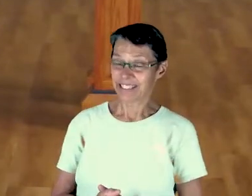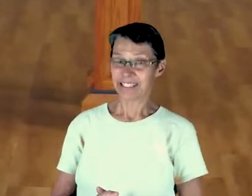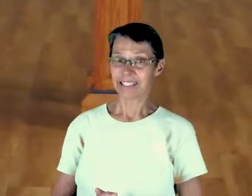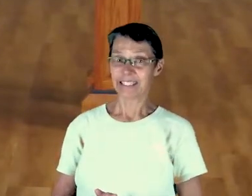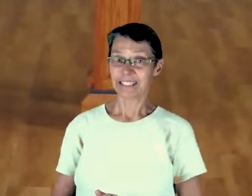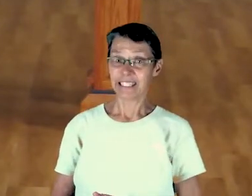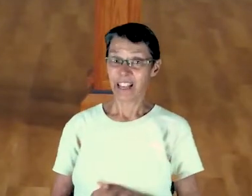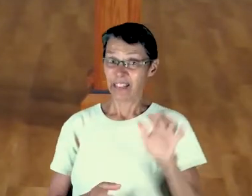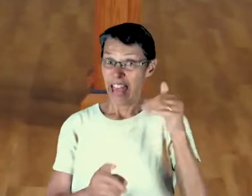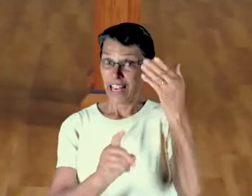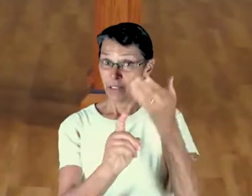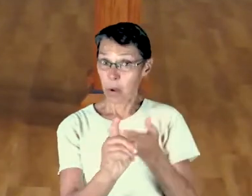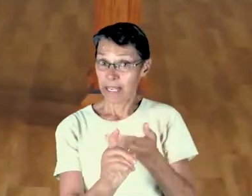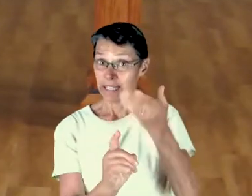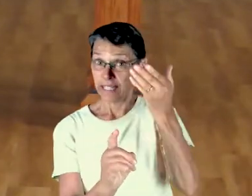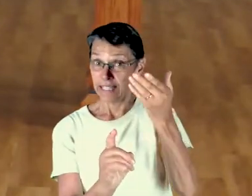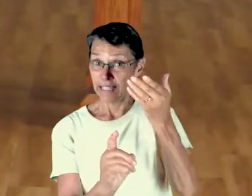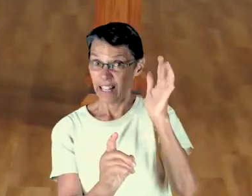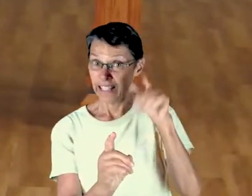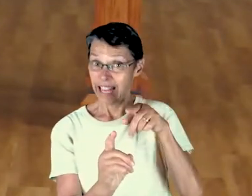He is the bread of life.